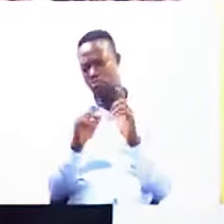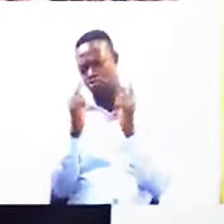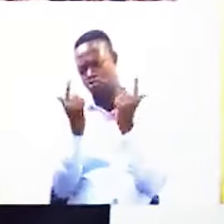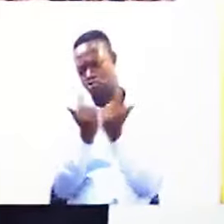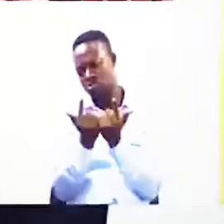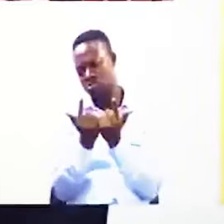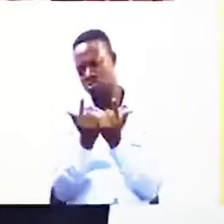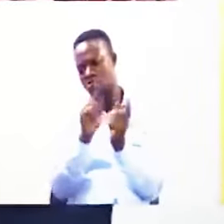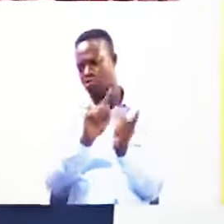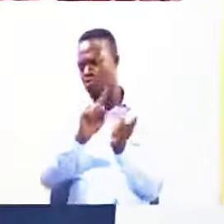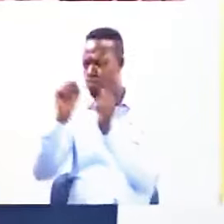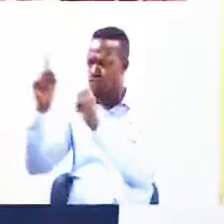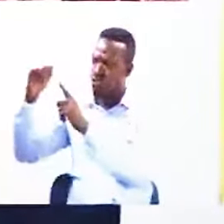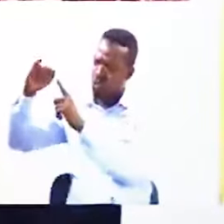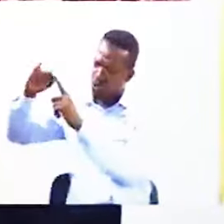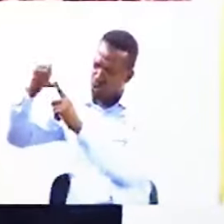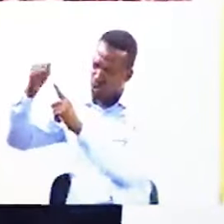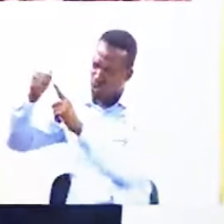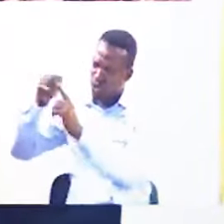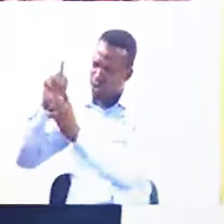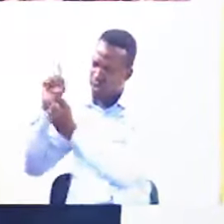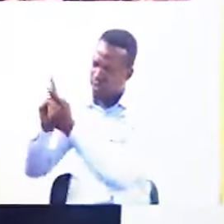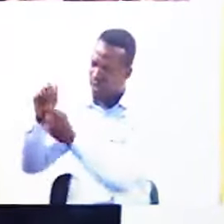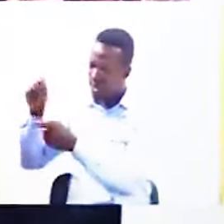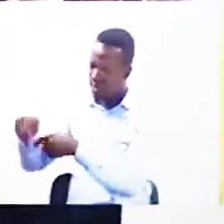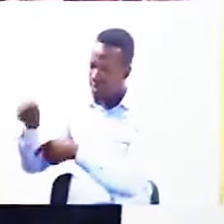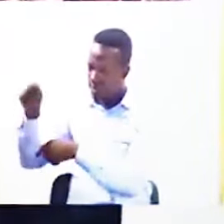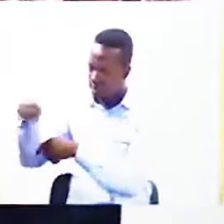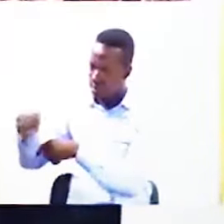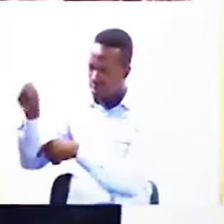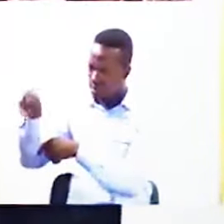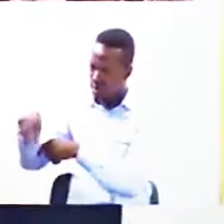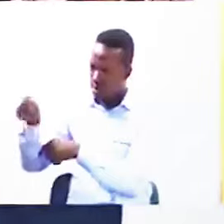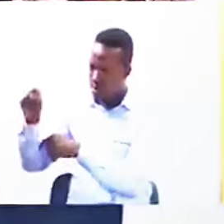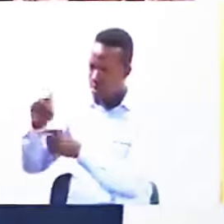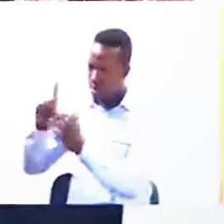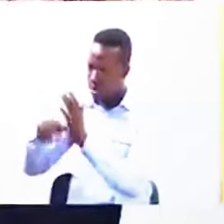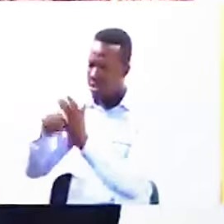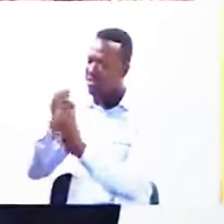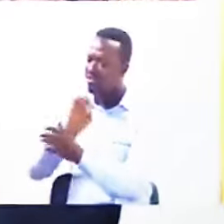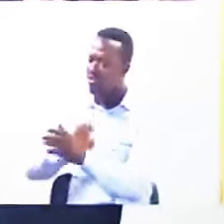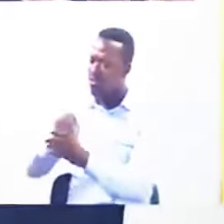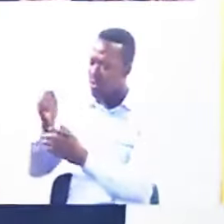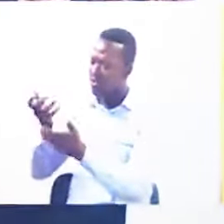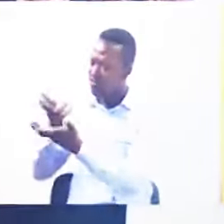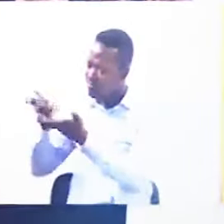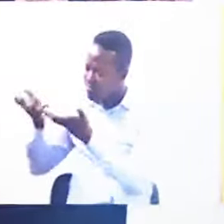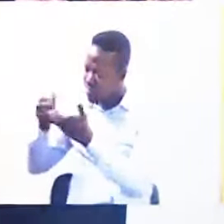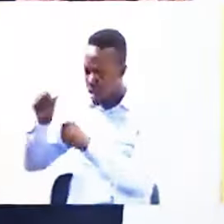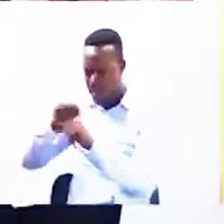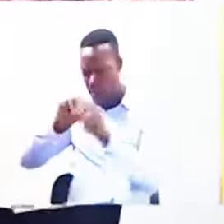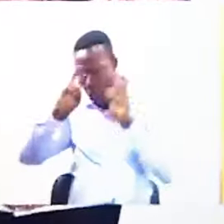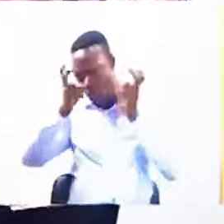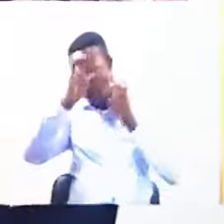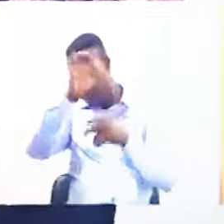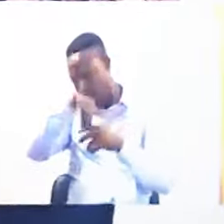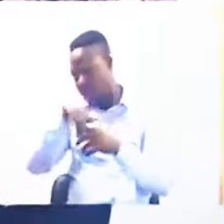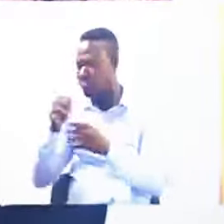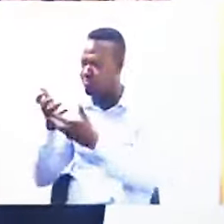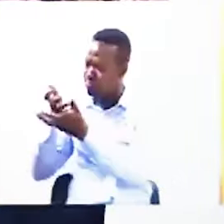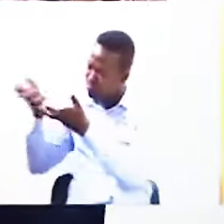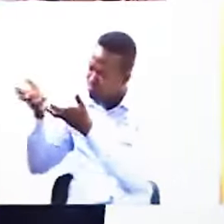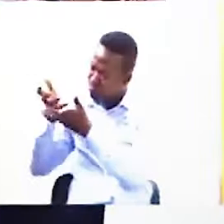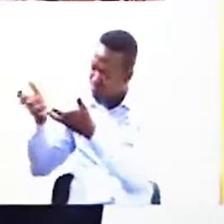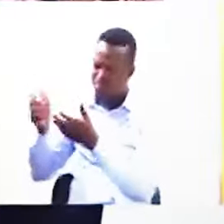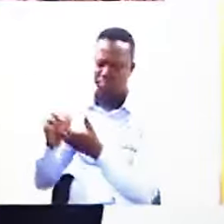go to Jerusalem to see the apostles and elders about the question. Na efe akasakasa ni achinyejia dinding